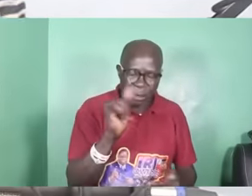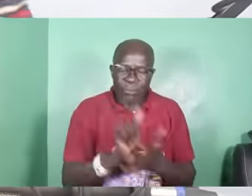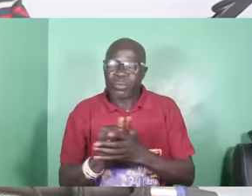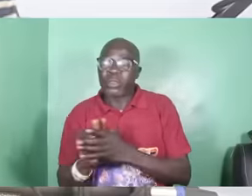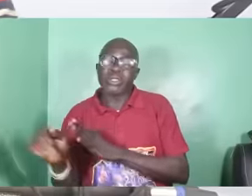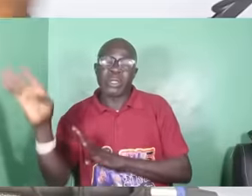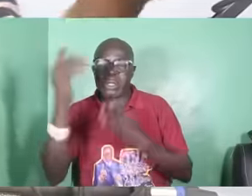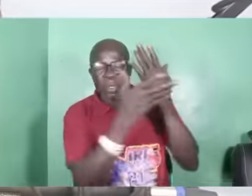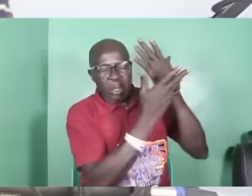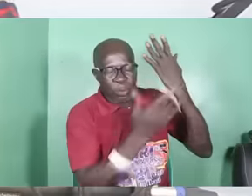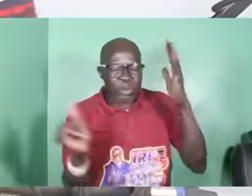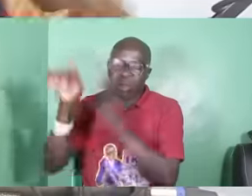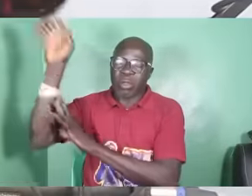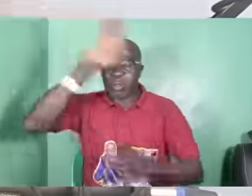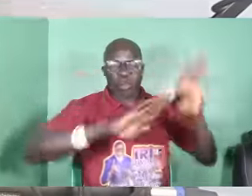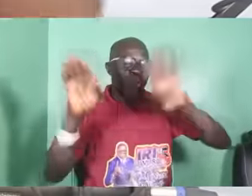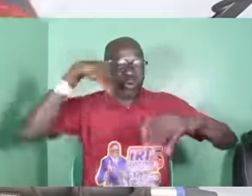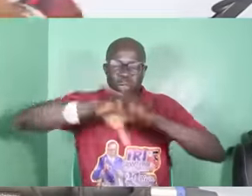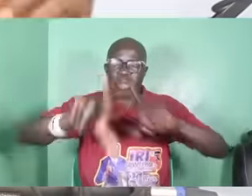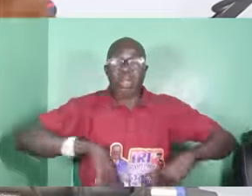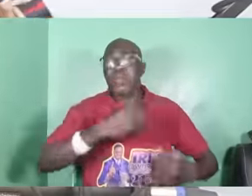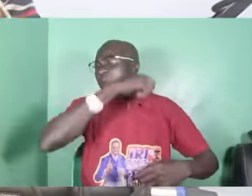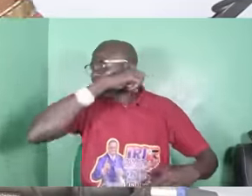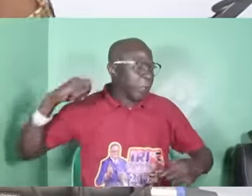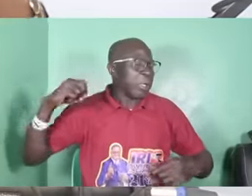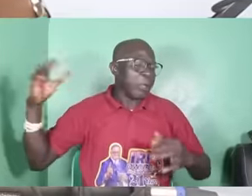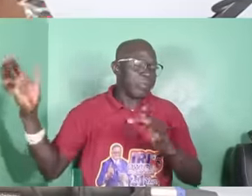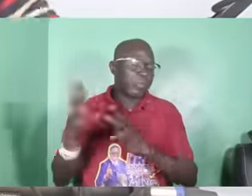sir. The issue of battle in your life. Oh my God.